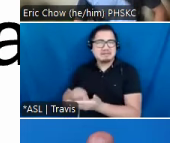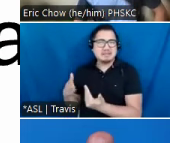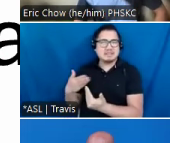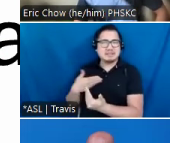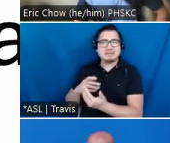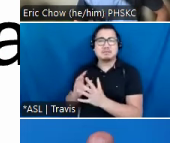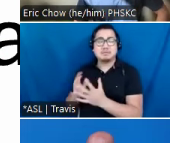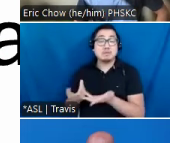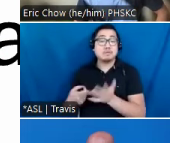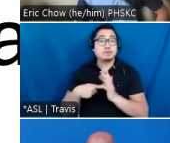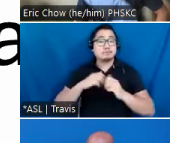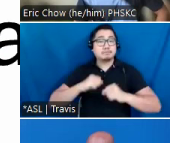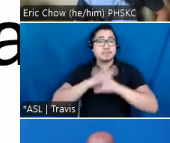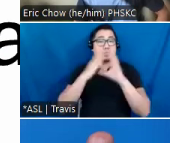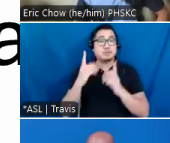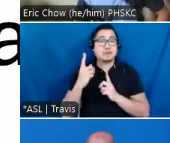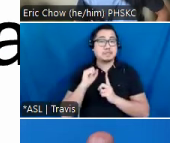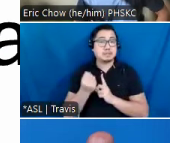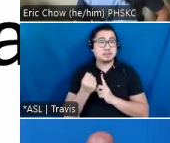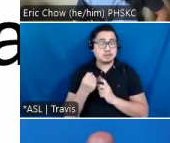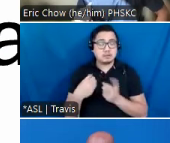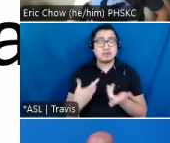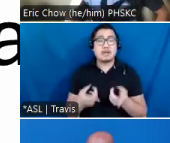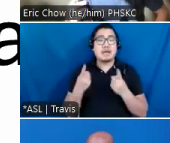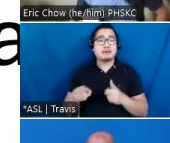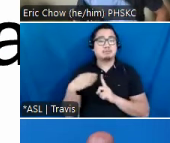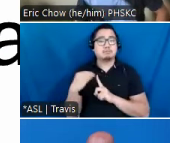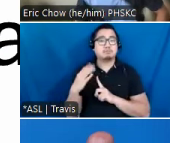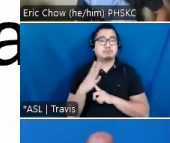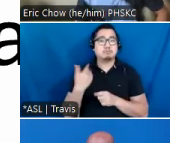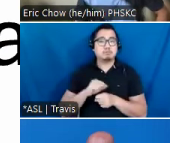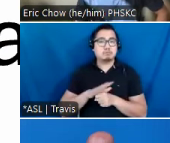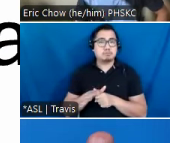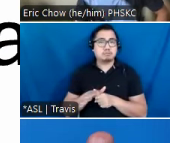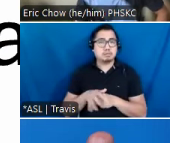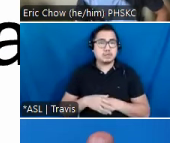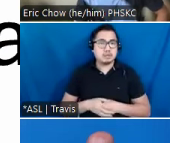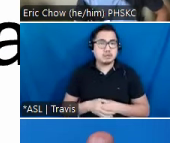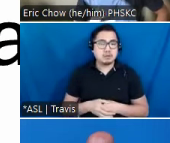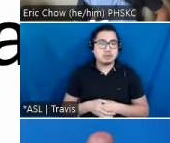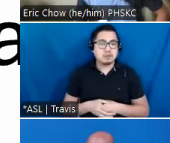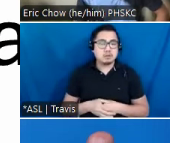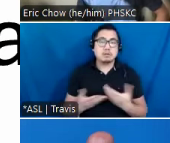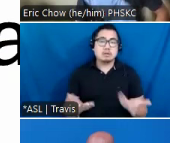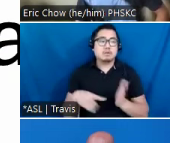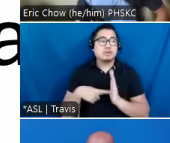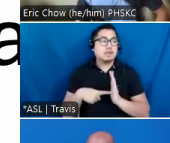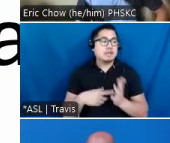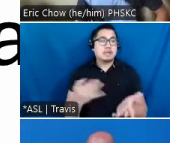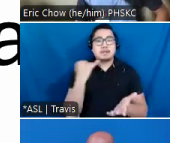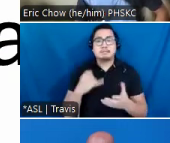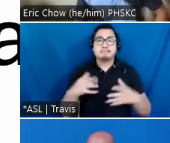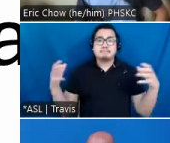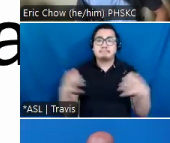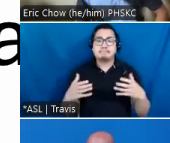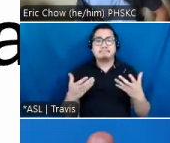about a situation in which you might have a COVID-19 exposure. So if you're having a gathering of people